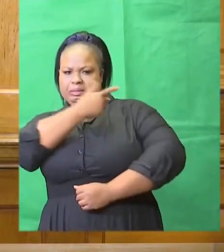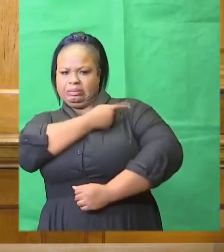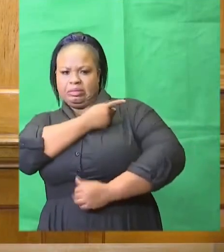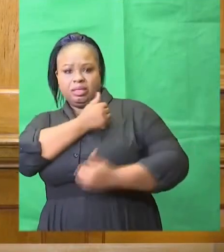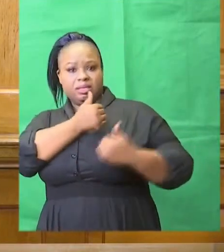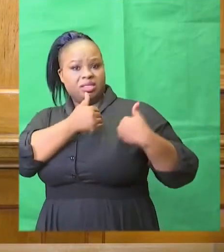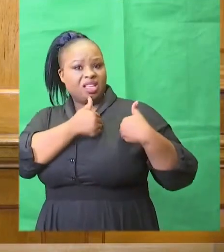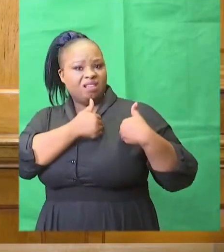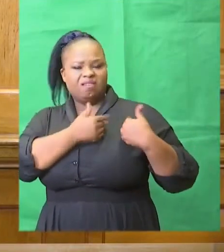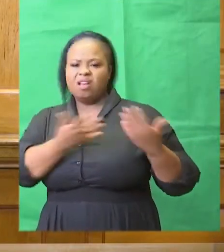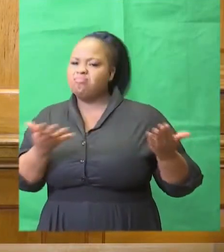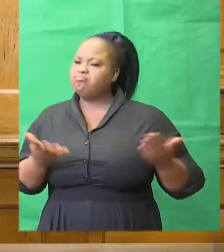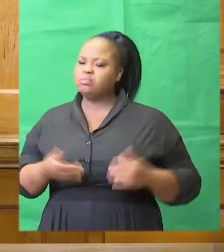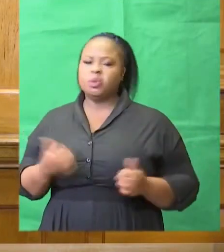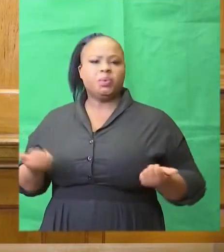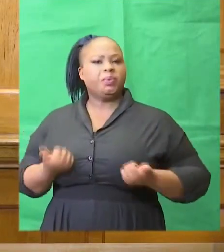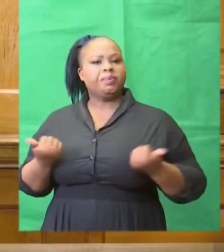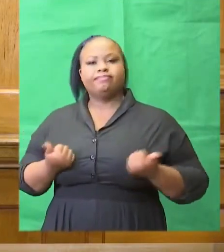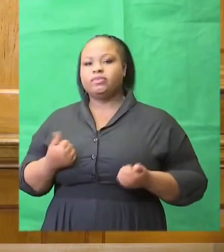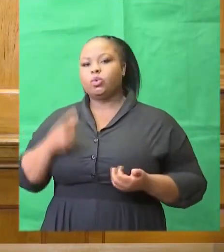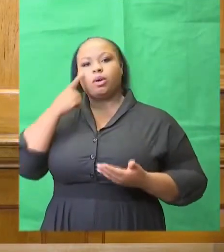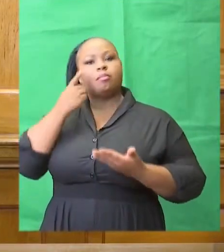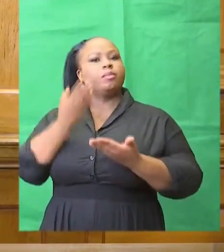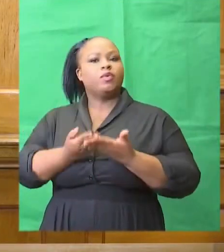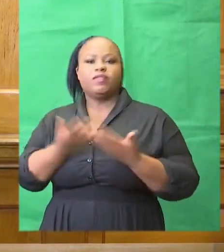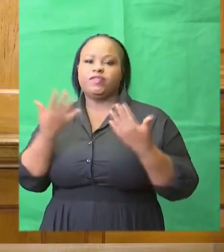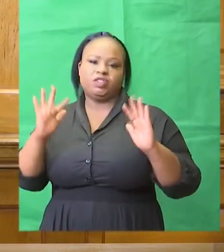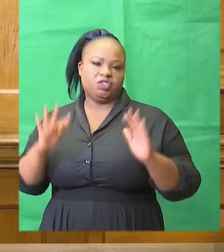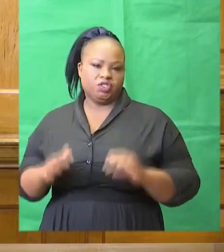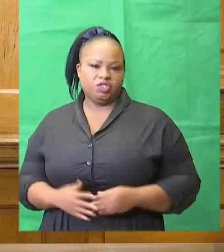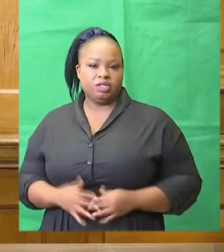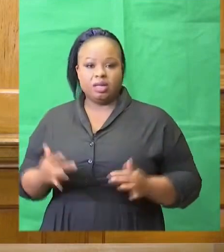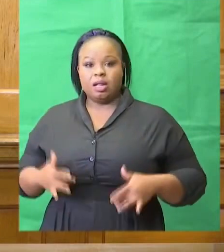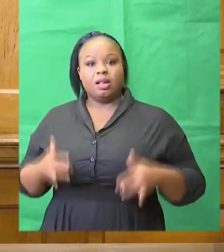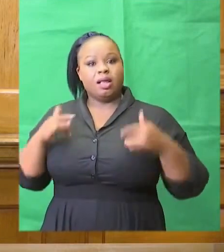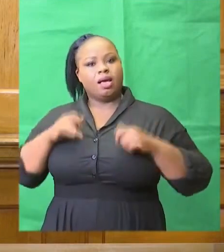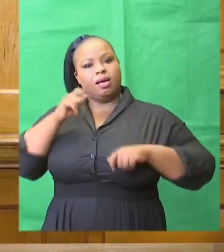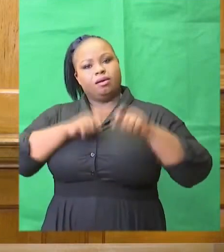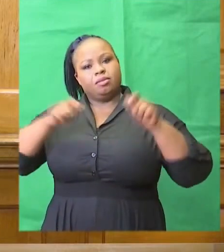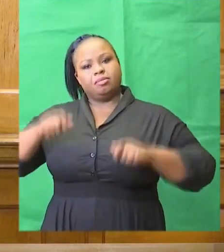They've been proven to be so, and they save lives. Every one